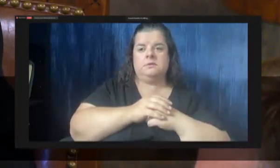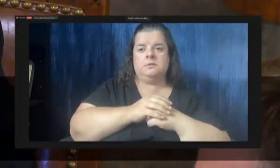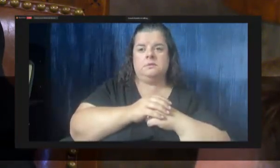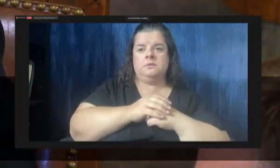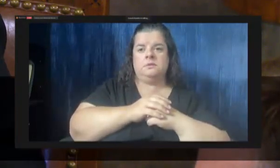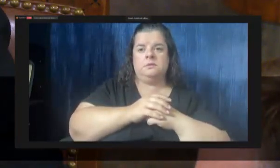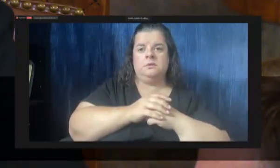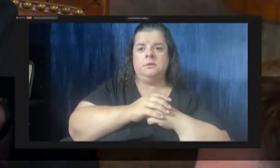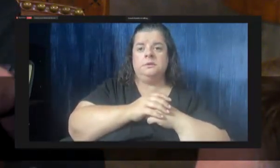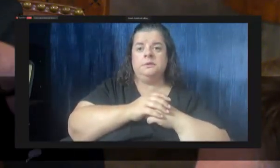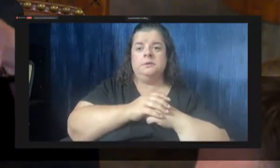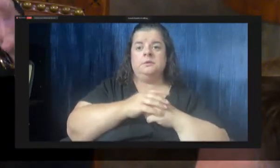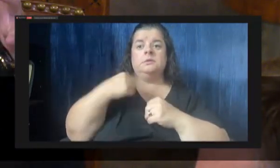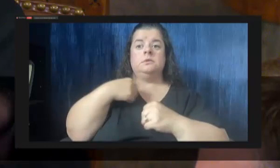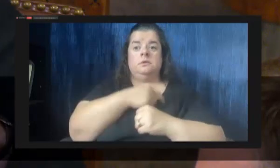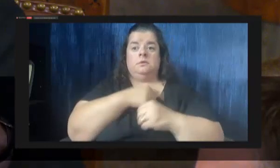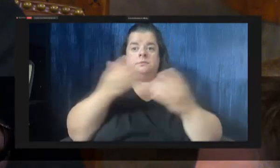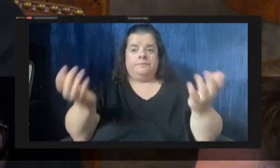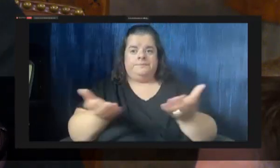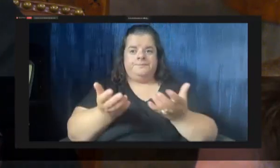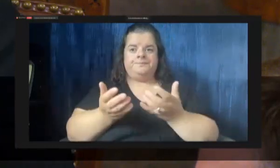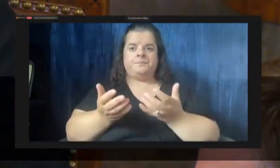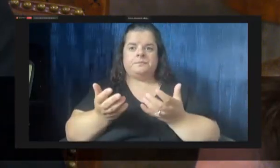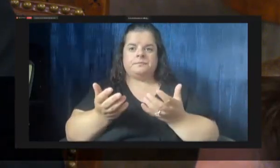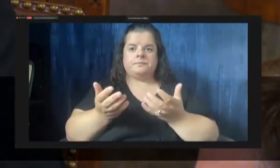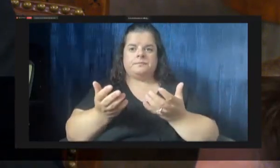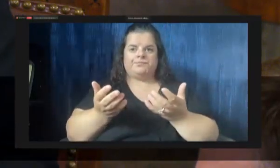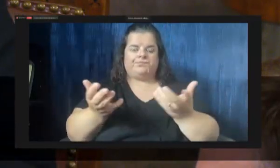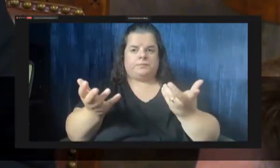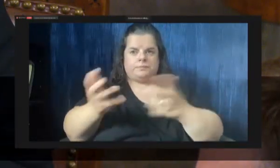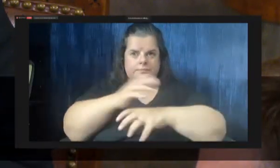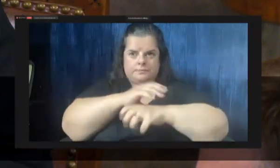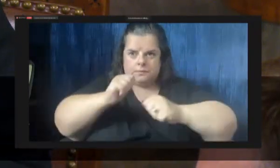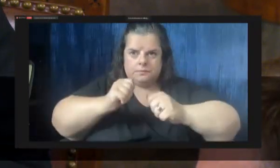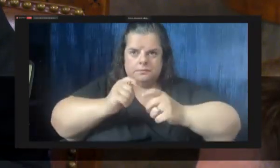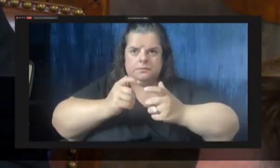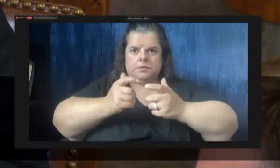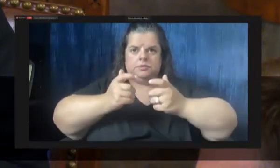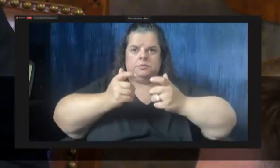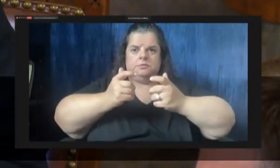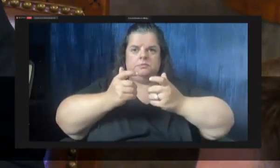know, here we are tackling this deer issue